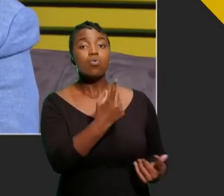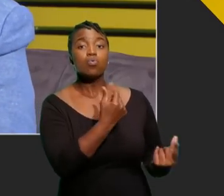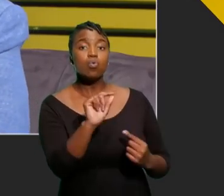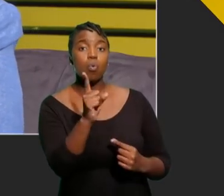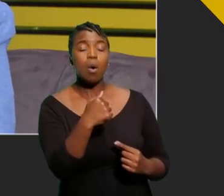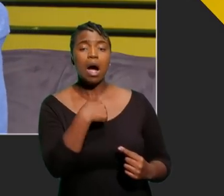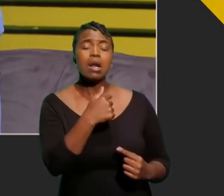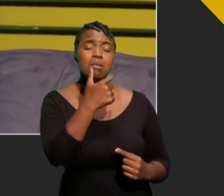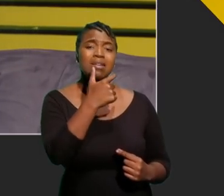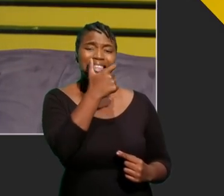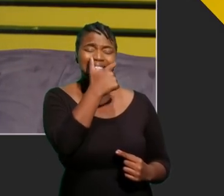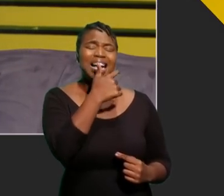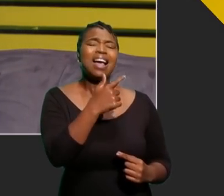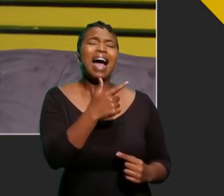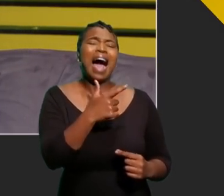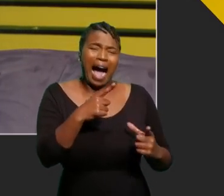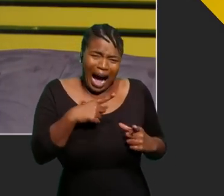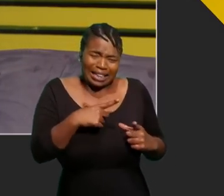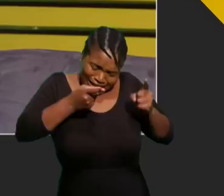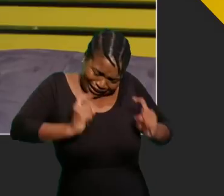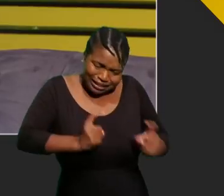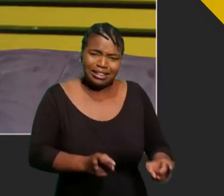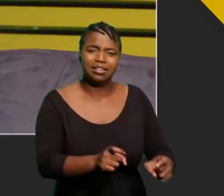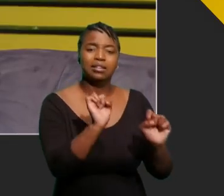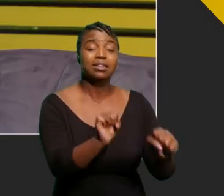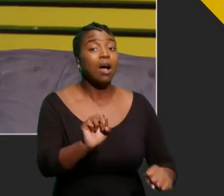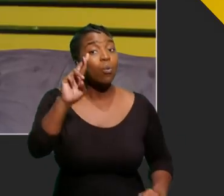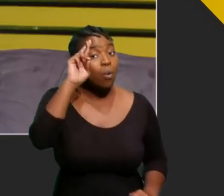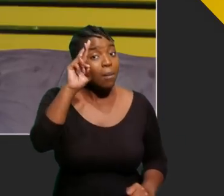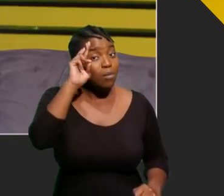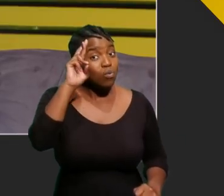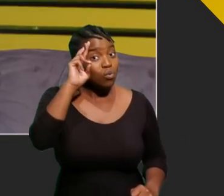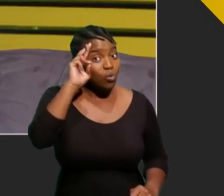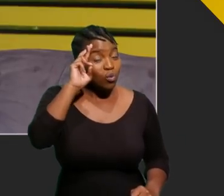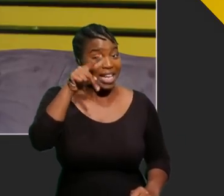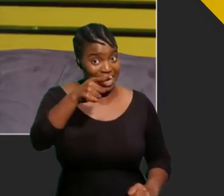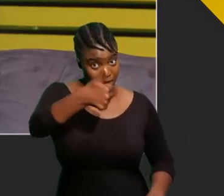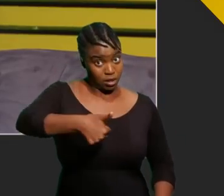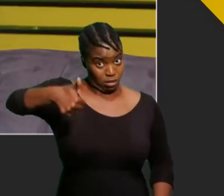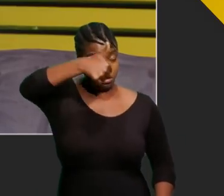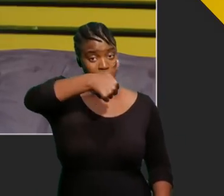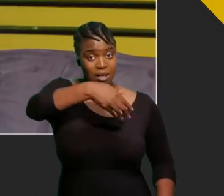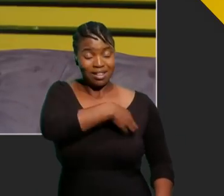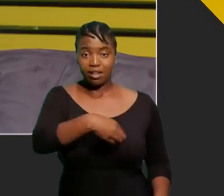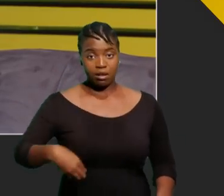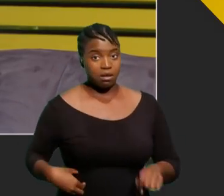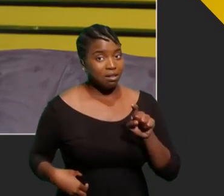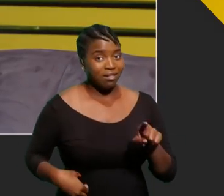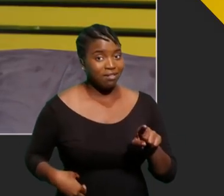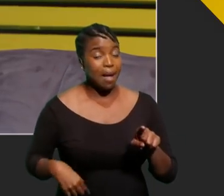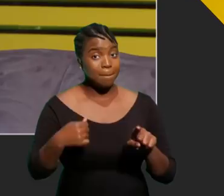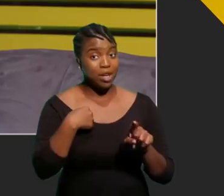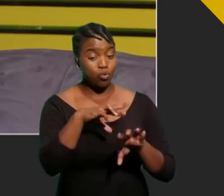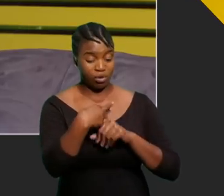the president to act decisively and remember that he is not, as the head of state, he does not only